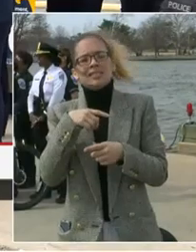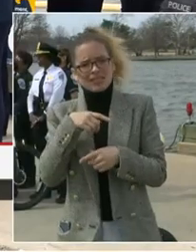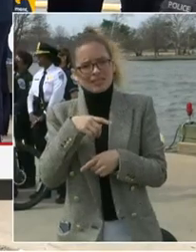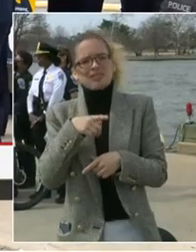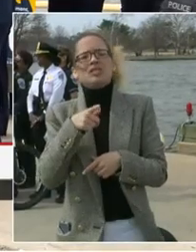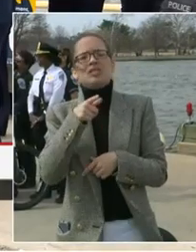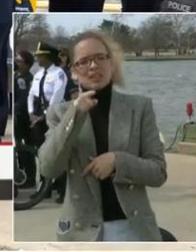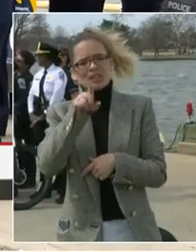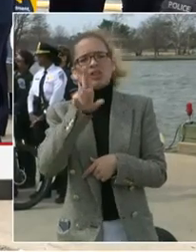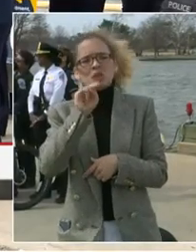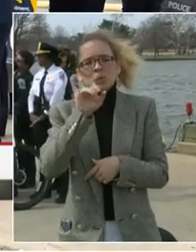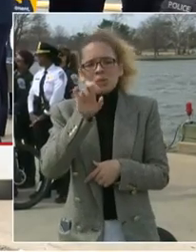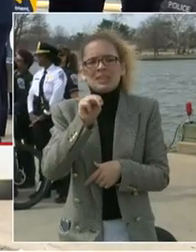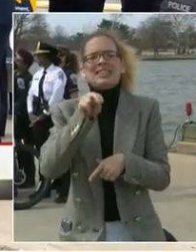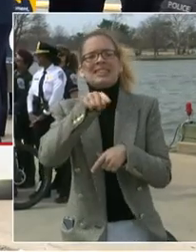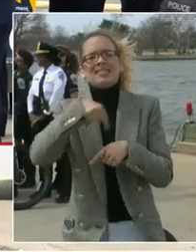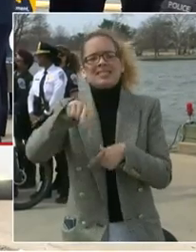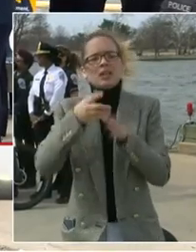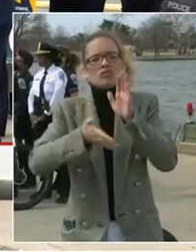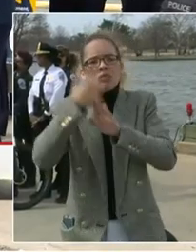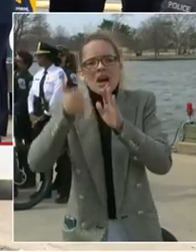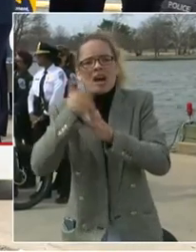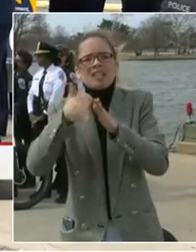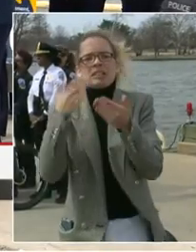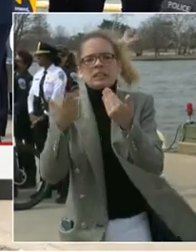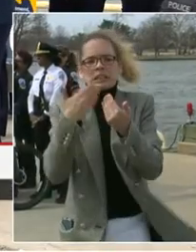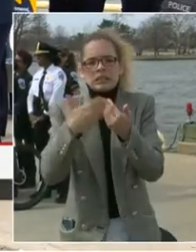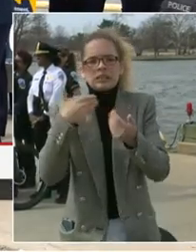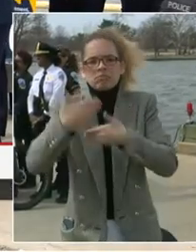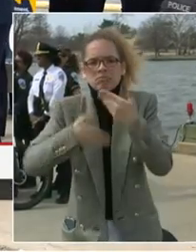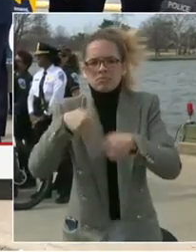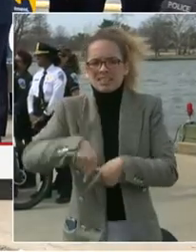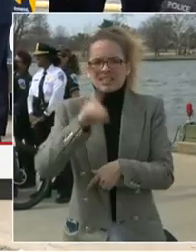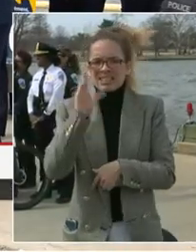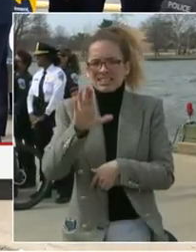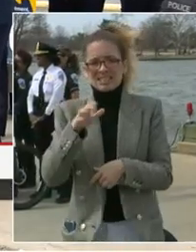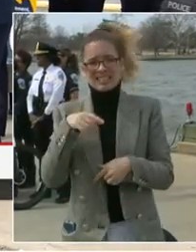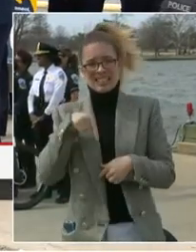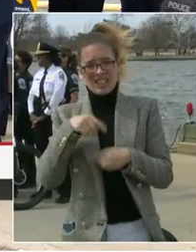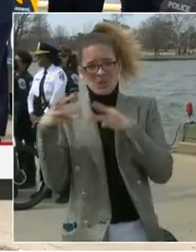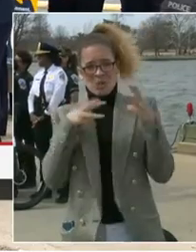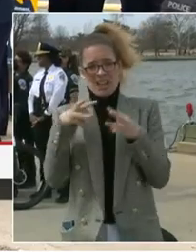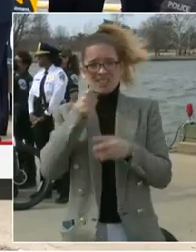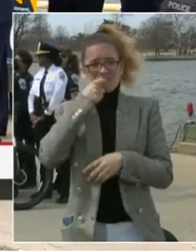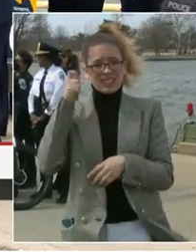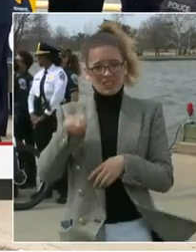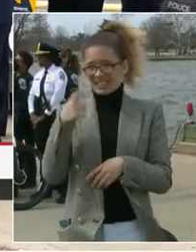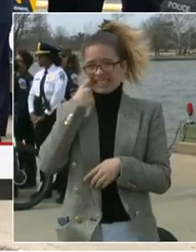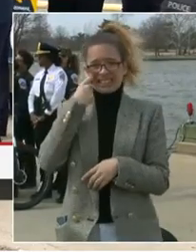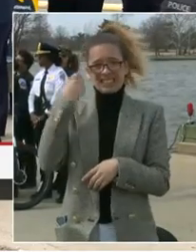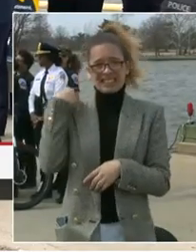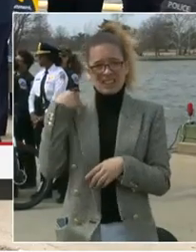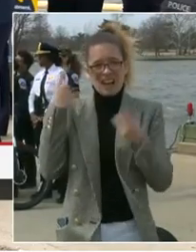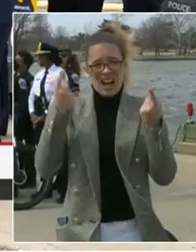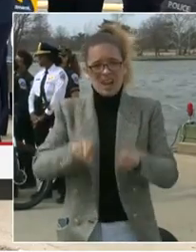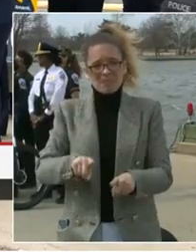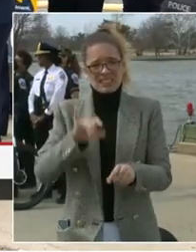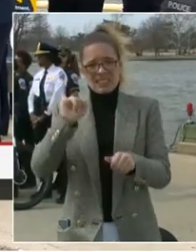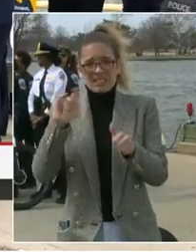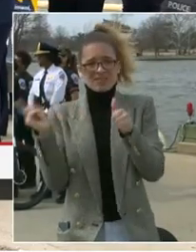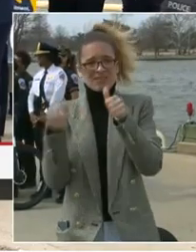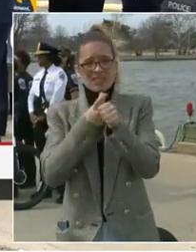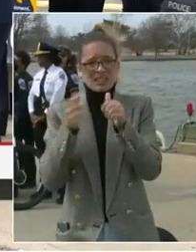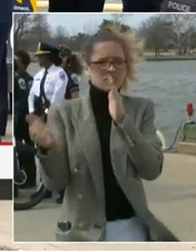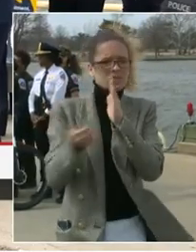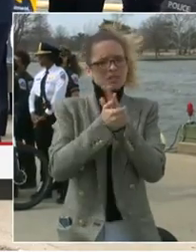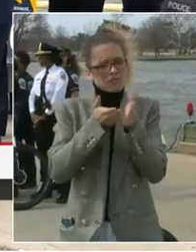of Columbia. We have a war going on in Ukraine right now, and there are peaceful First Amendment assembly that's happening, and the Metropolitan Police Department